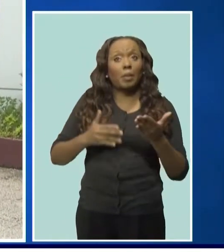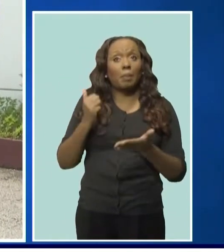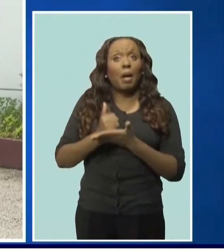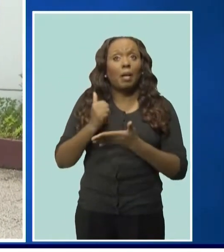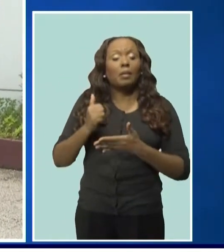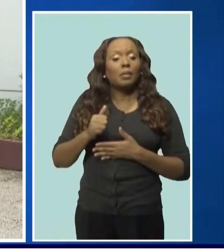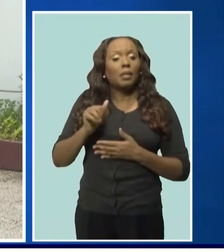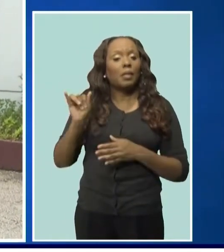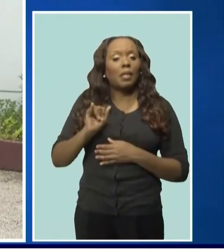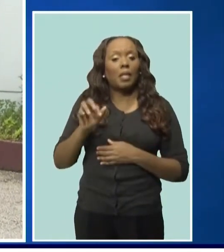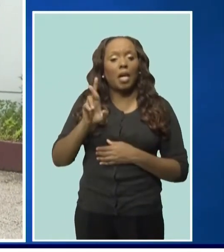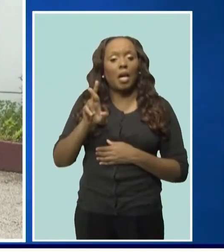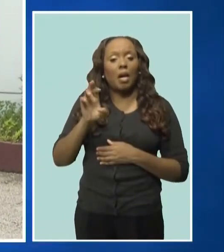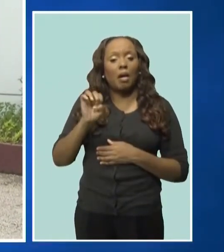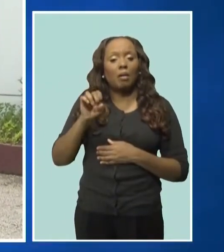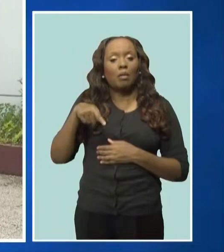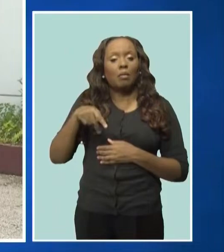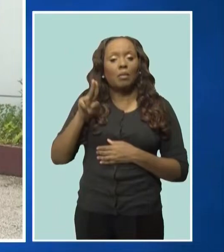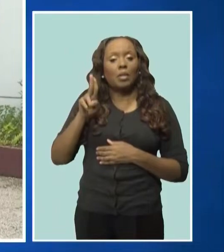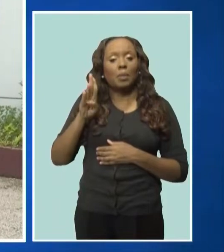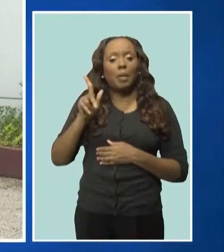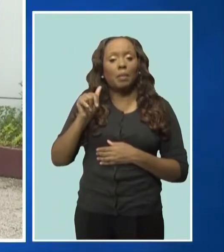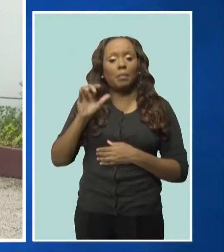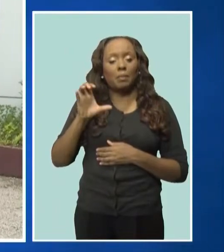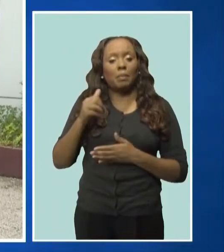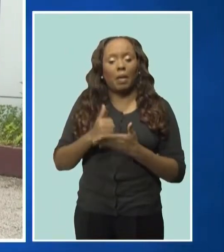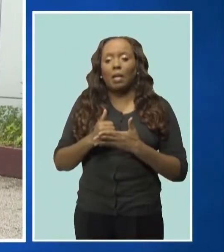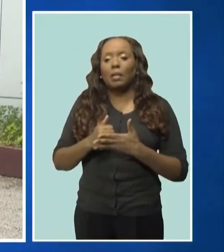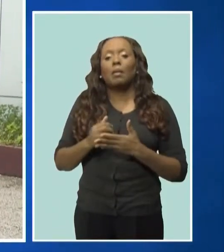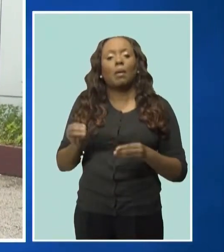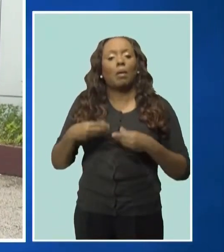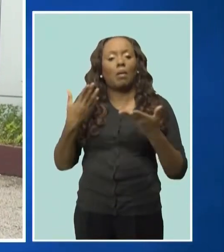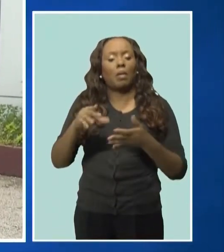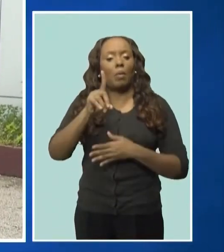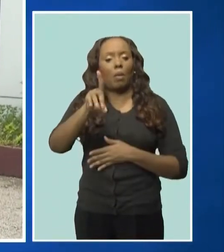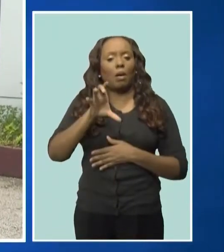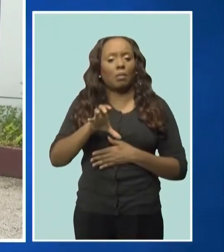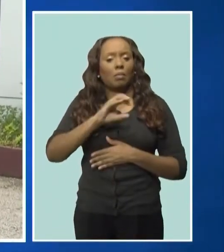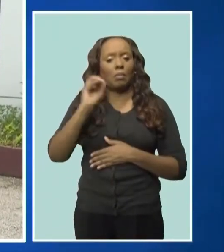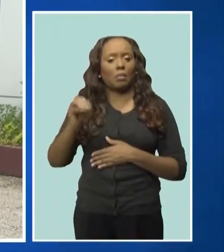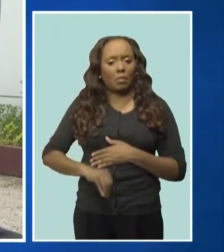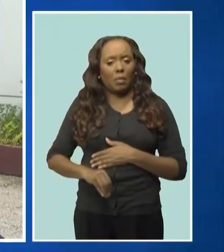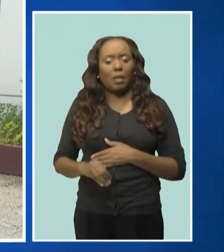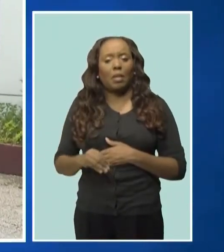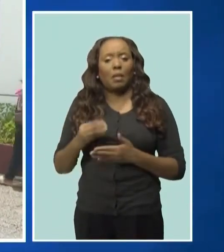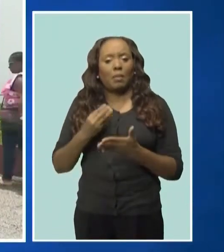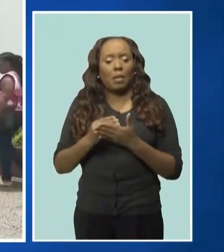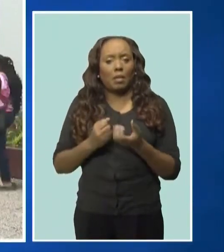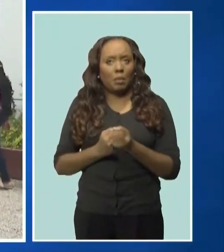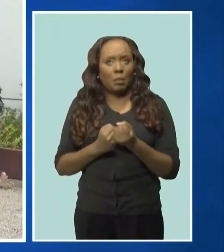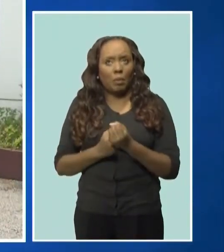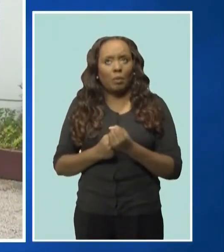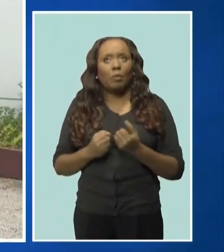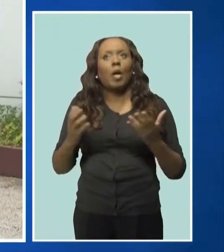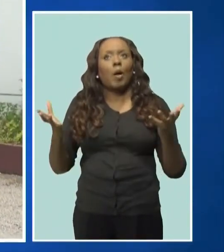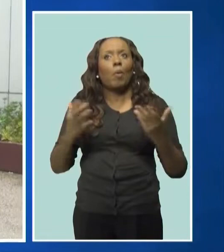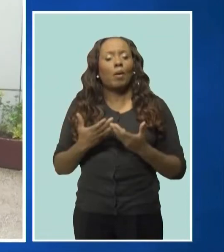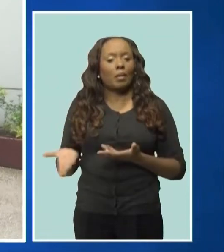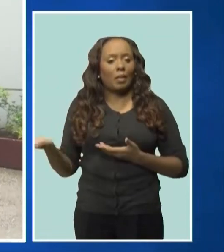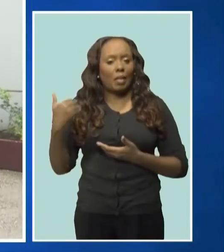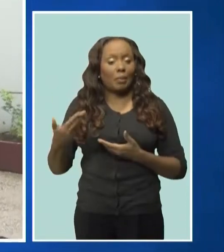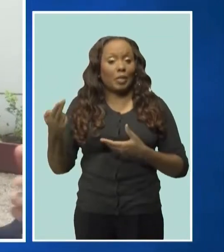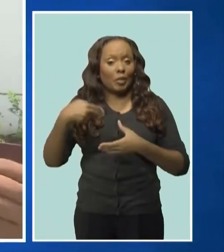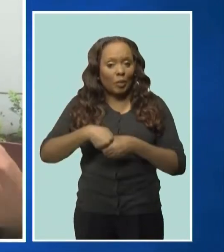100% financing, but we haven't dealt with them directly yet. We would like to invite them out on a ride so that they